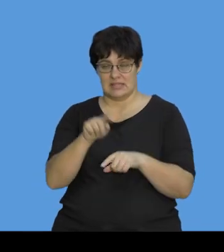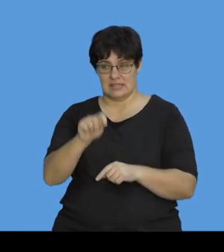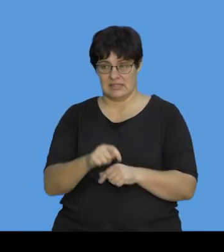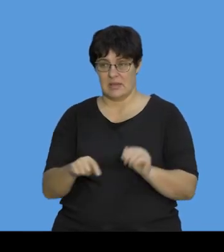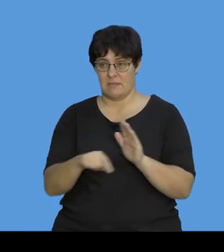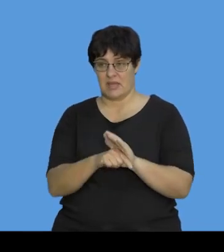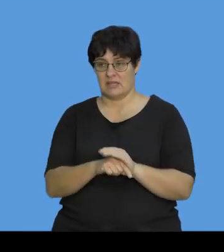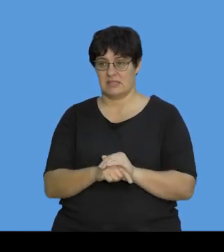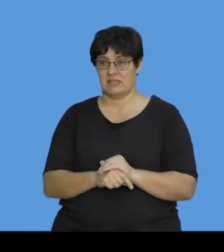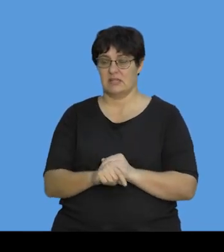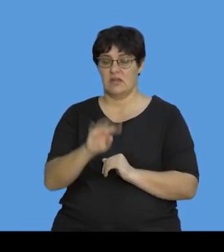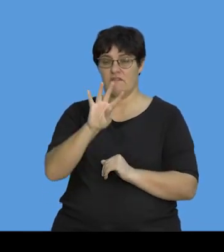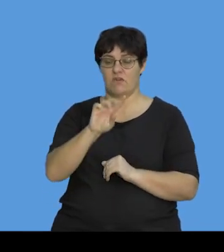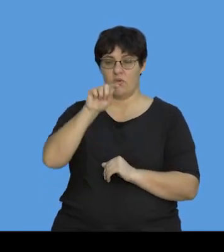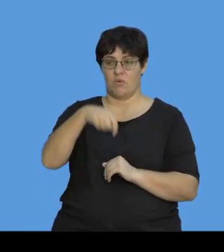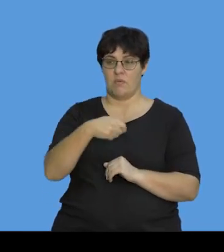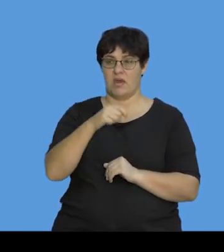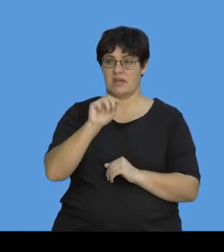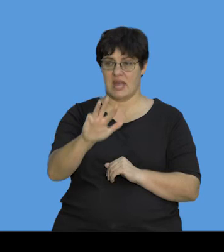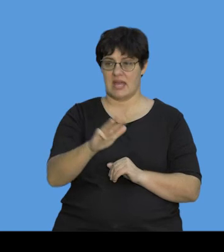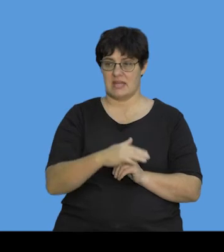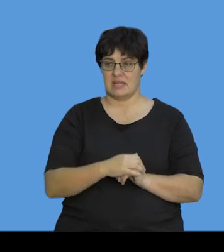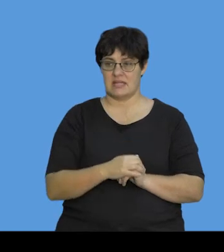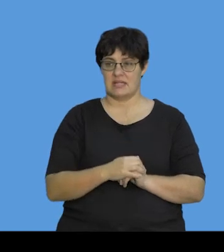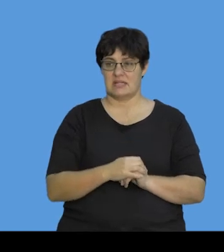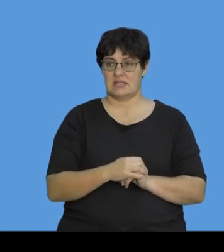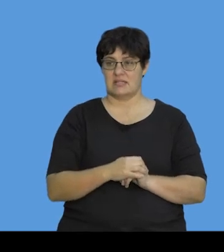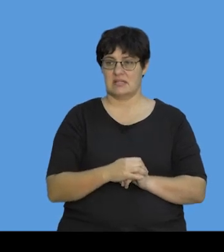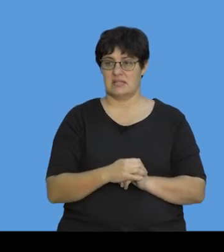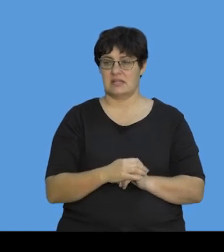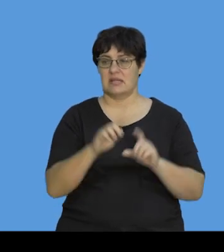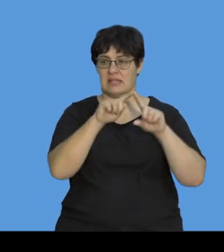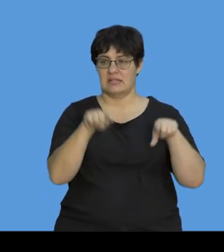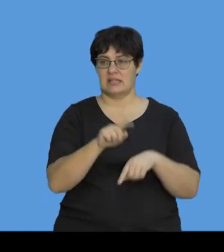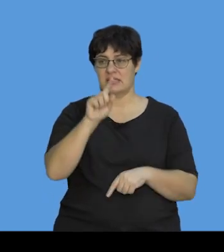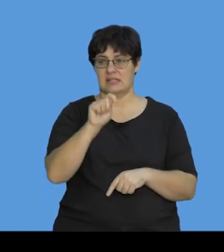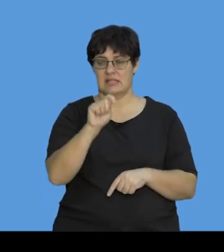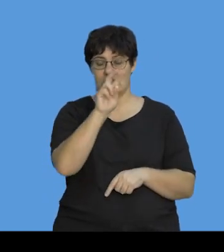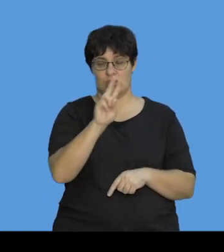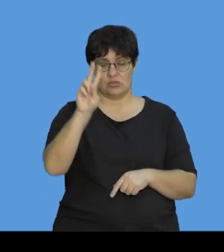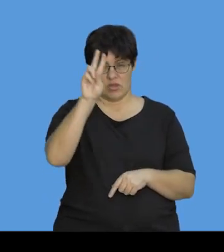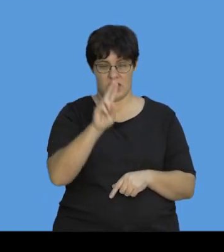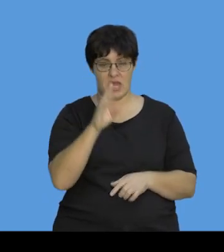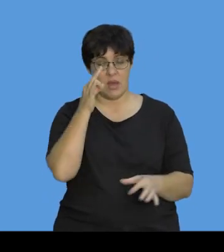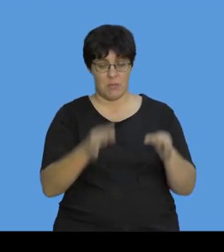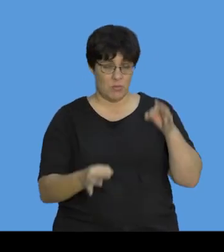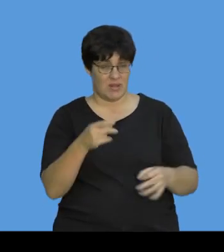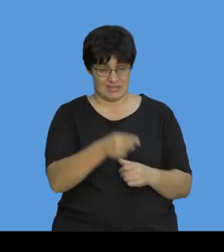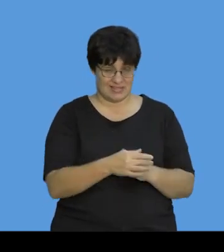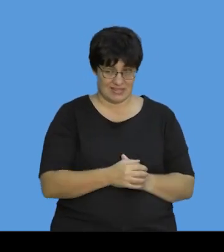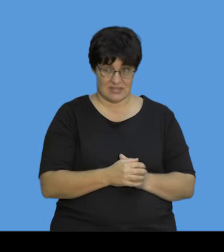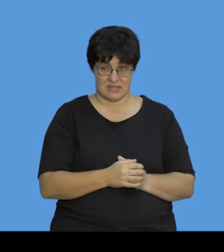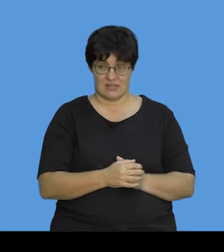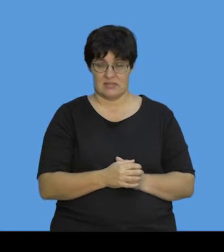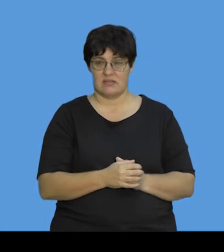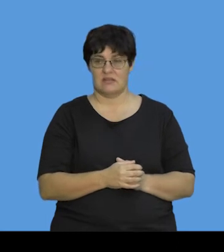times delta T minus 4,9 times delta T squared. If I manipulate